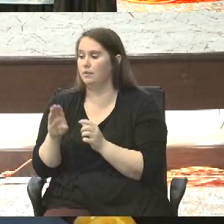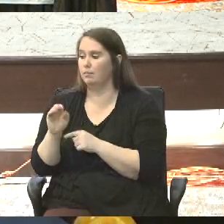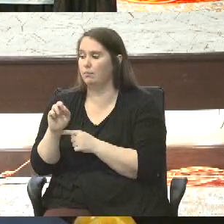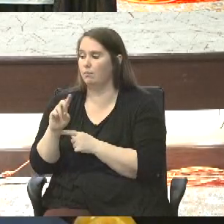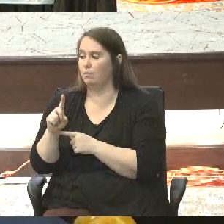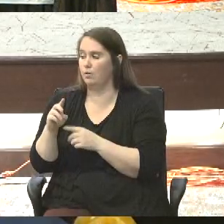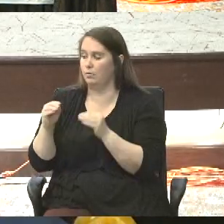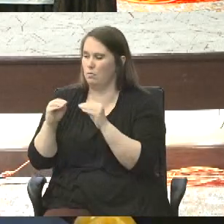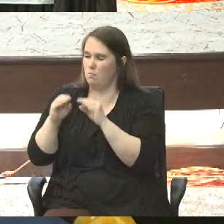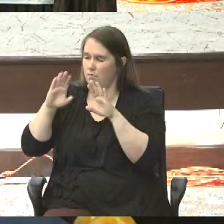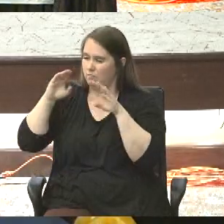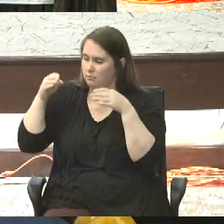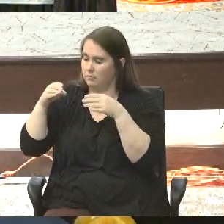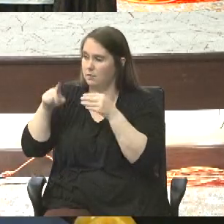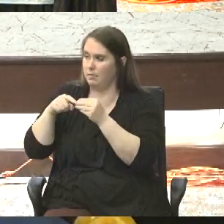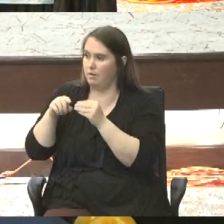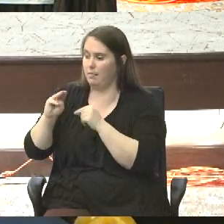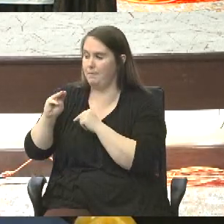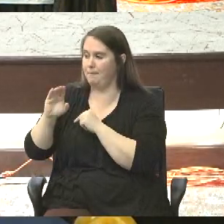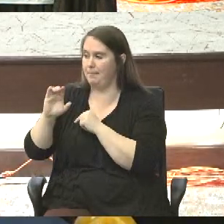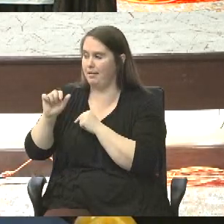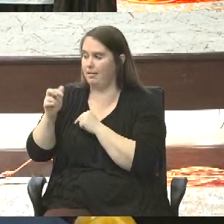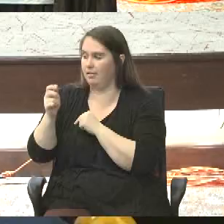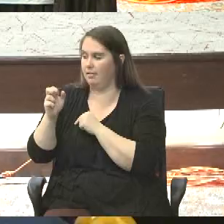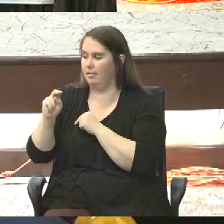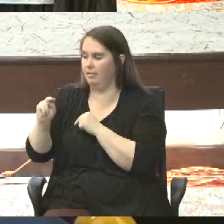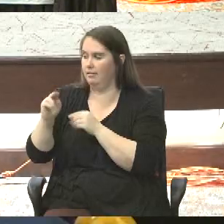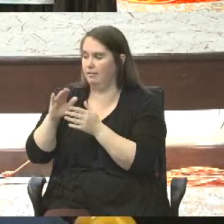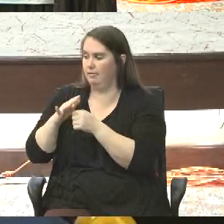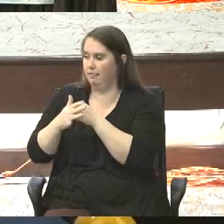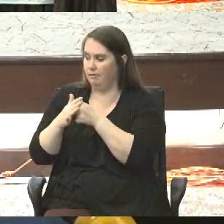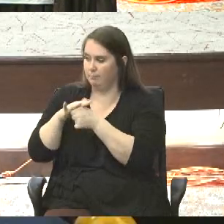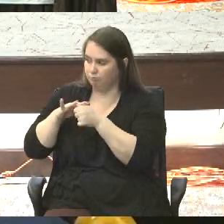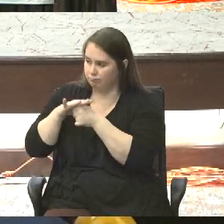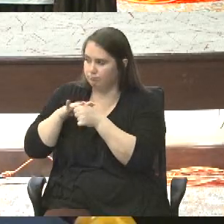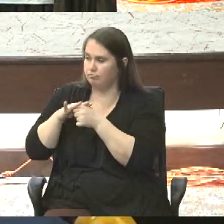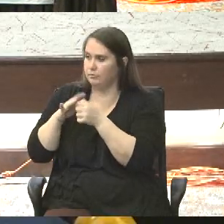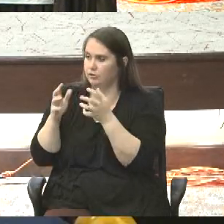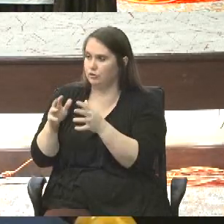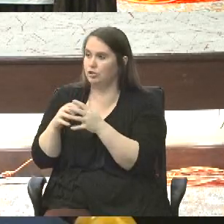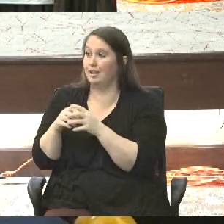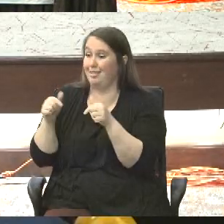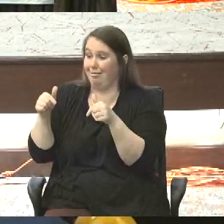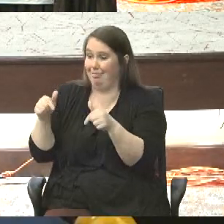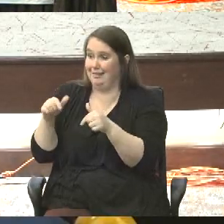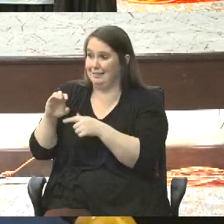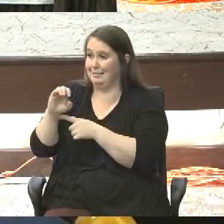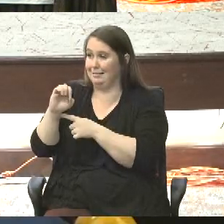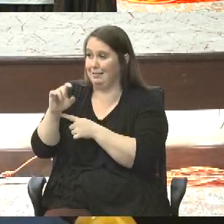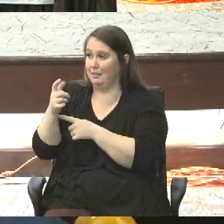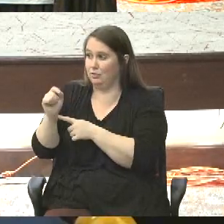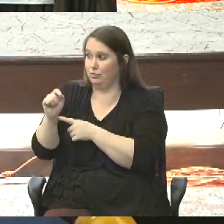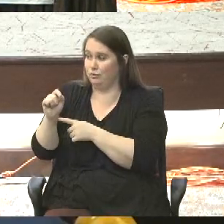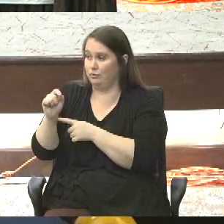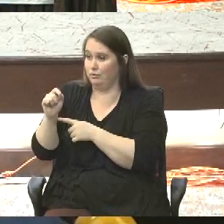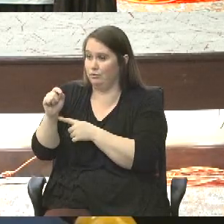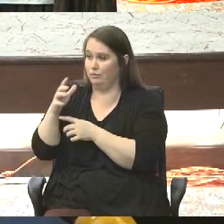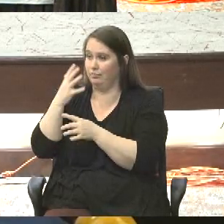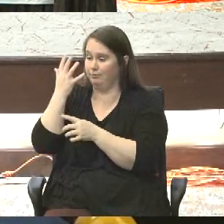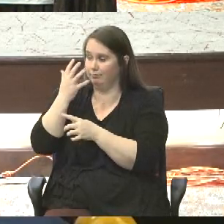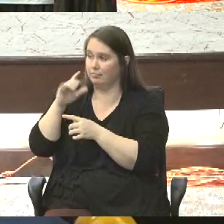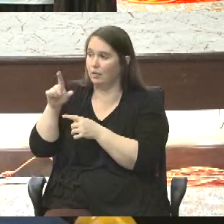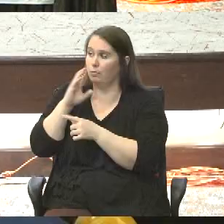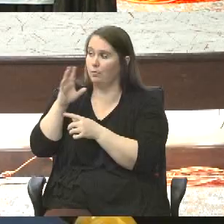audience of kind of Waco-McLennan County, like our people locally. And this is the kind of external facing tourism branding, which